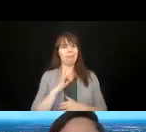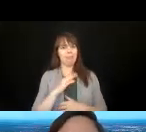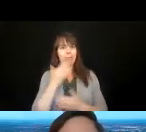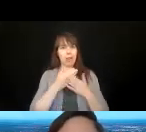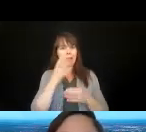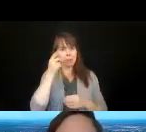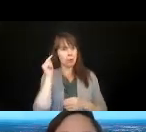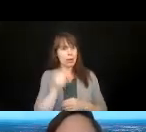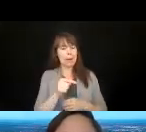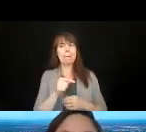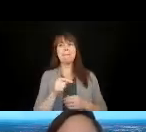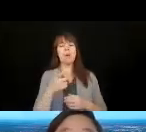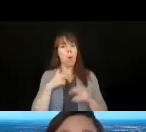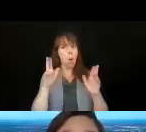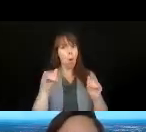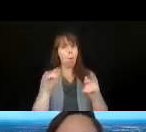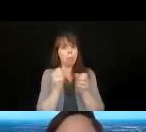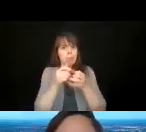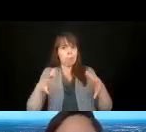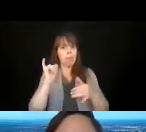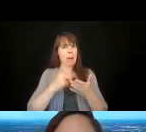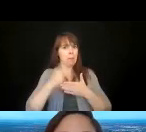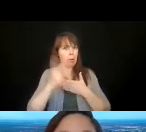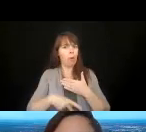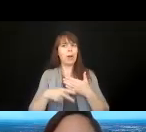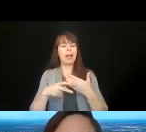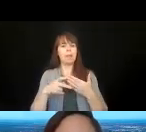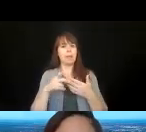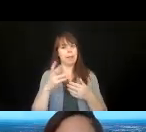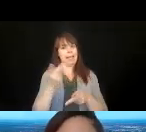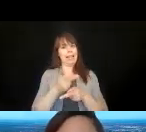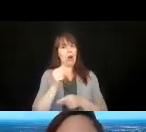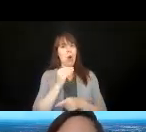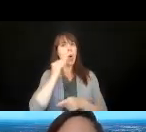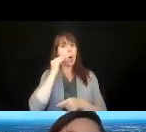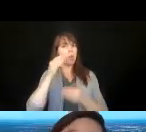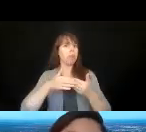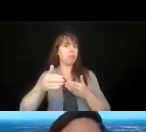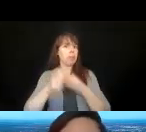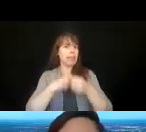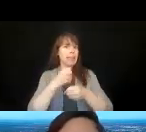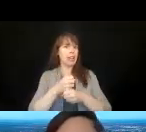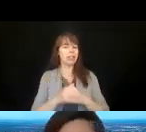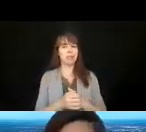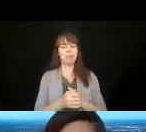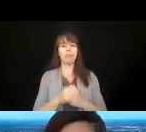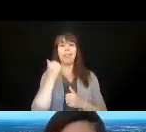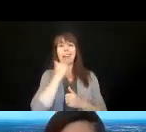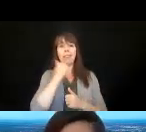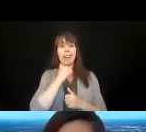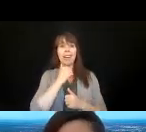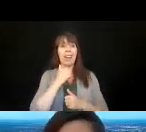him. And we're hoping to build this program, this hospital care at home, over the next several years. Each day we see